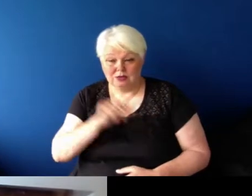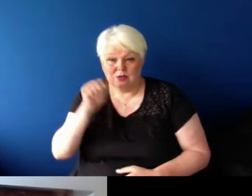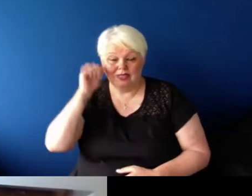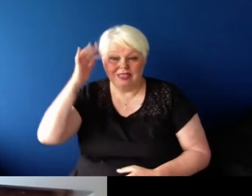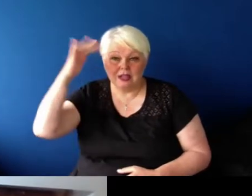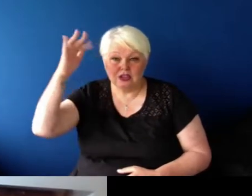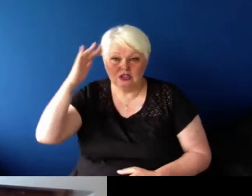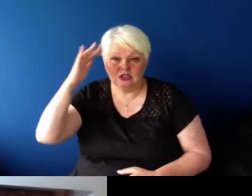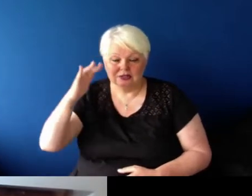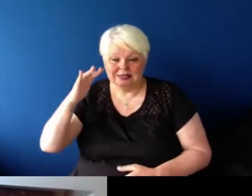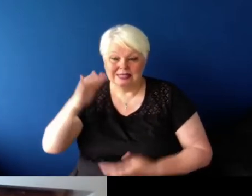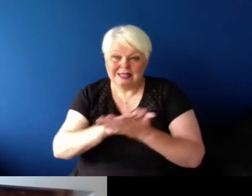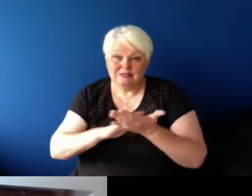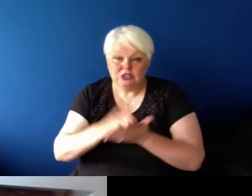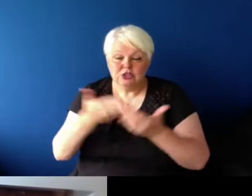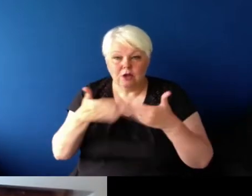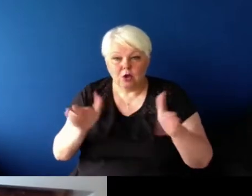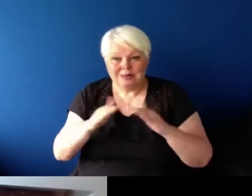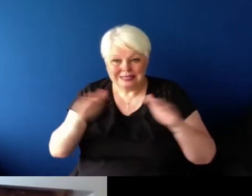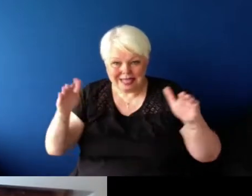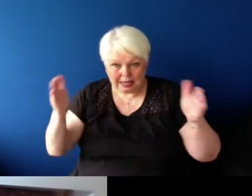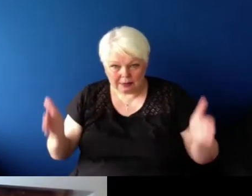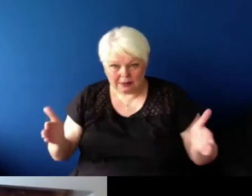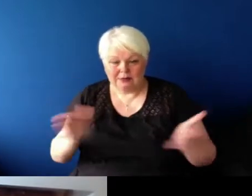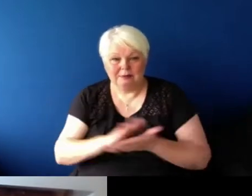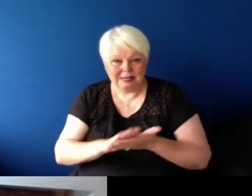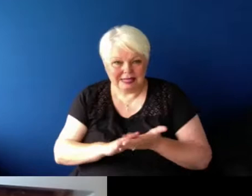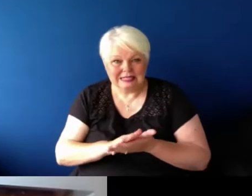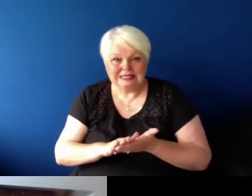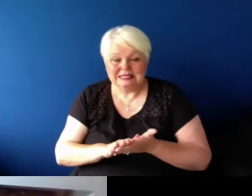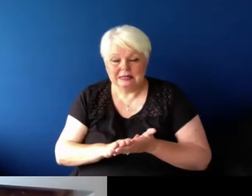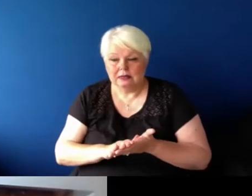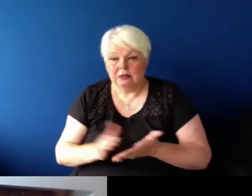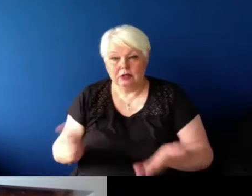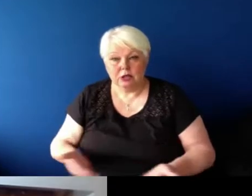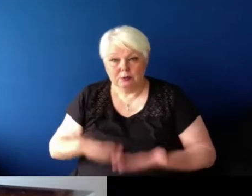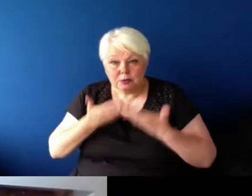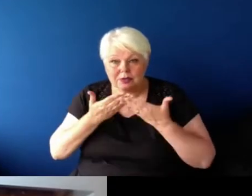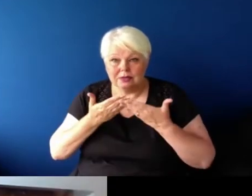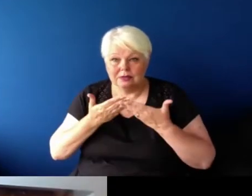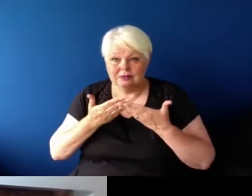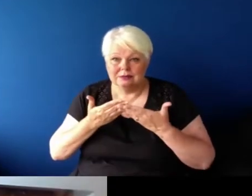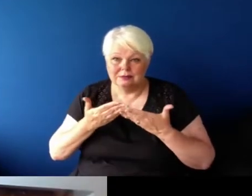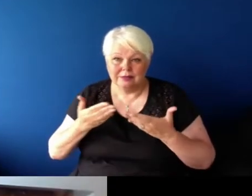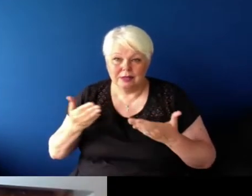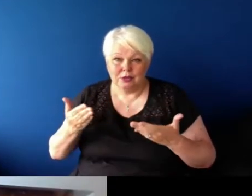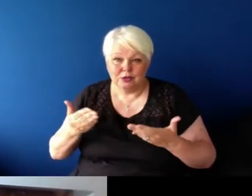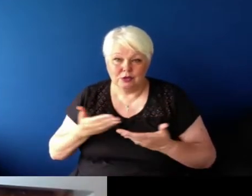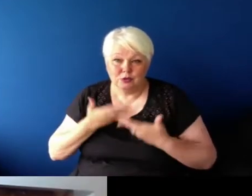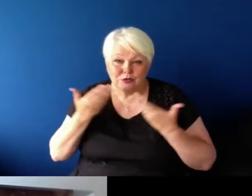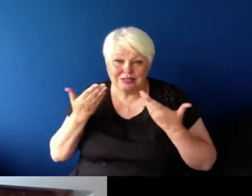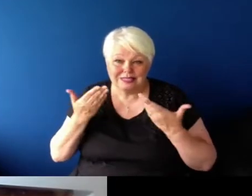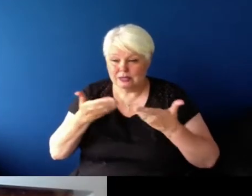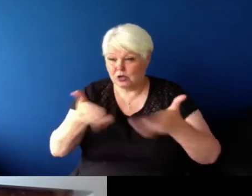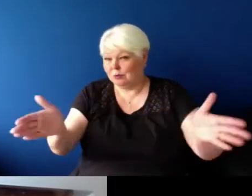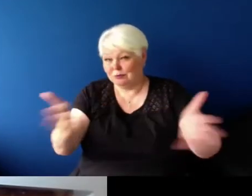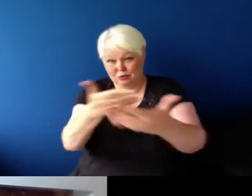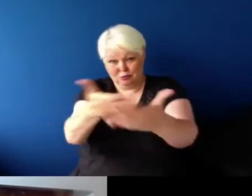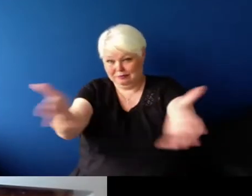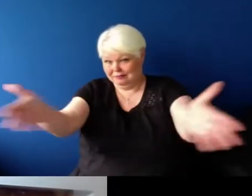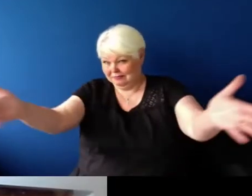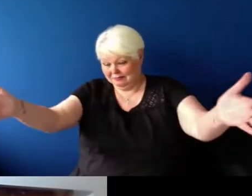definition of open table, that means that the communion or Eucharist is open to everyone without condition.